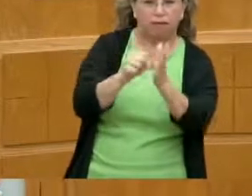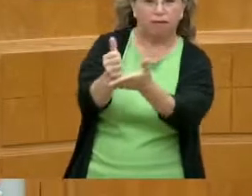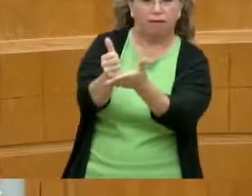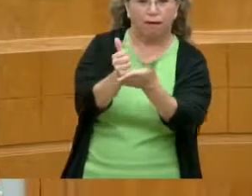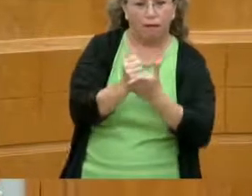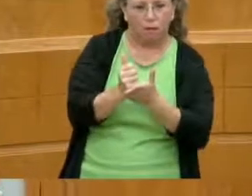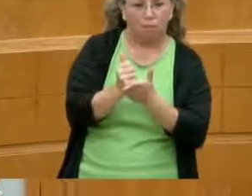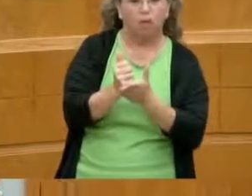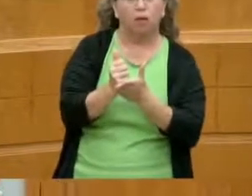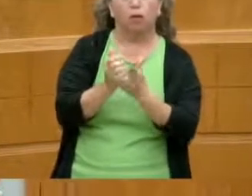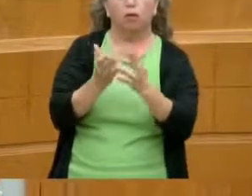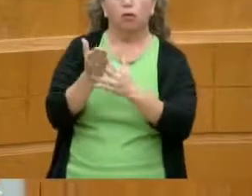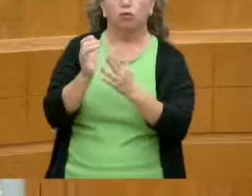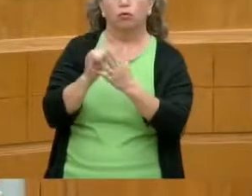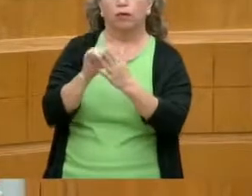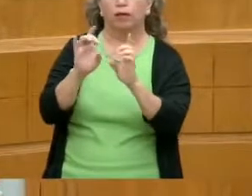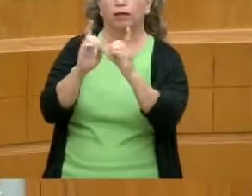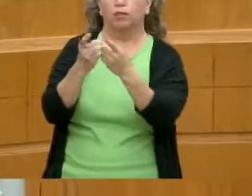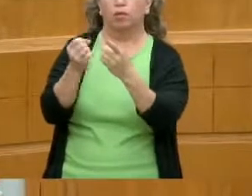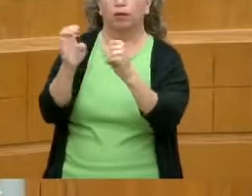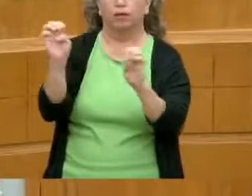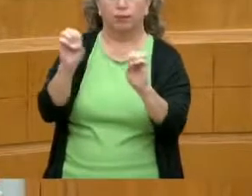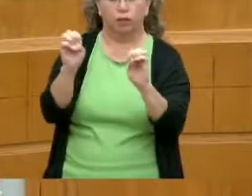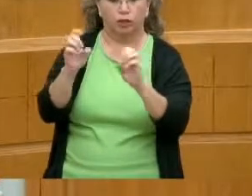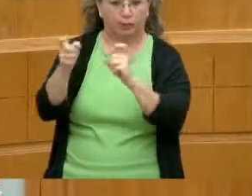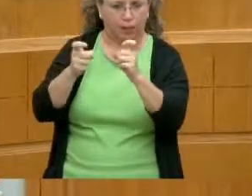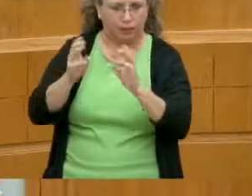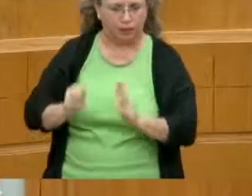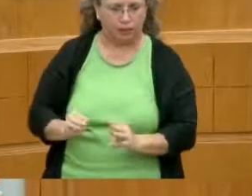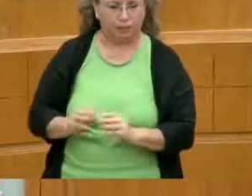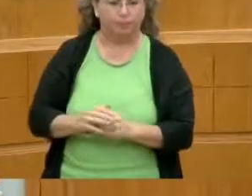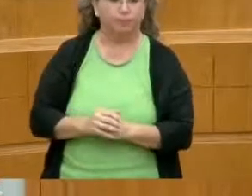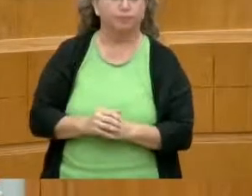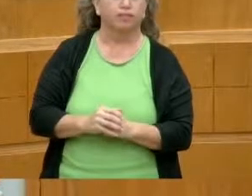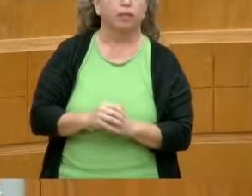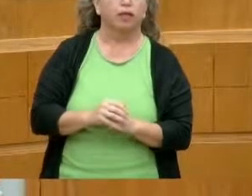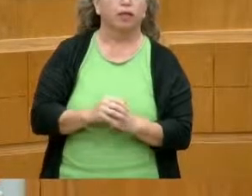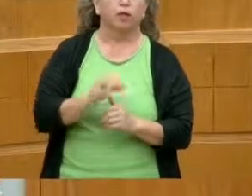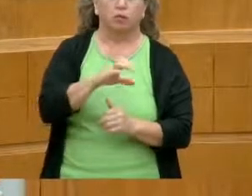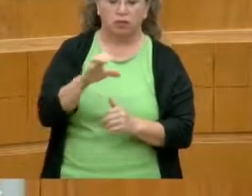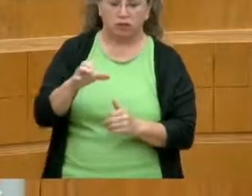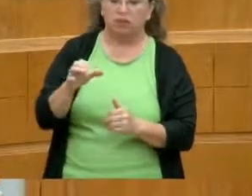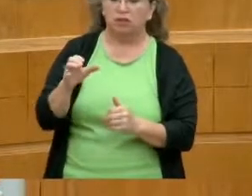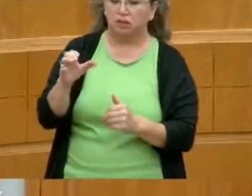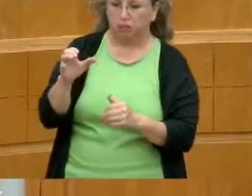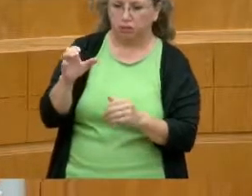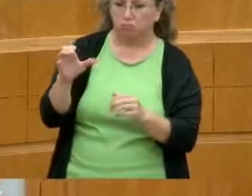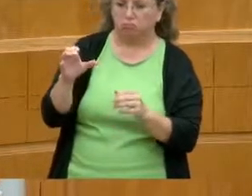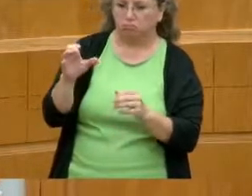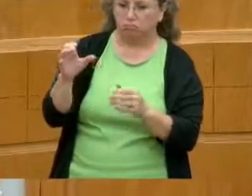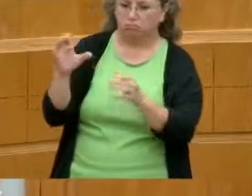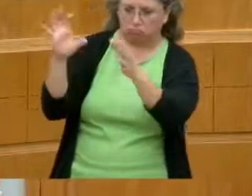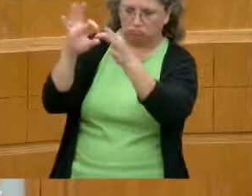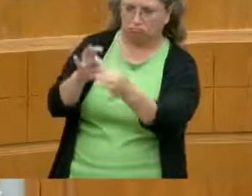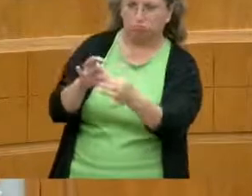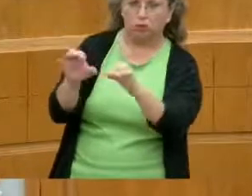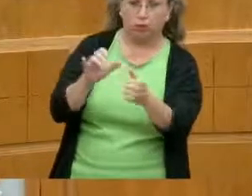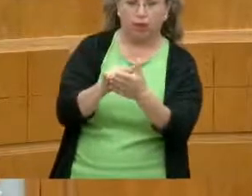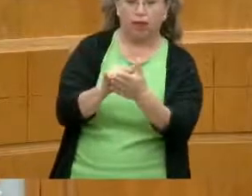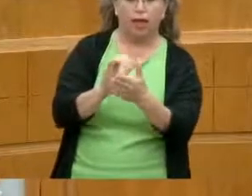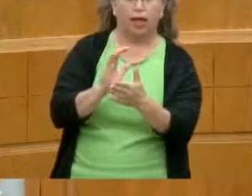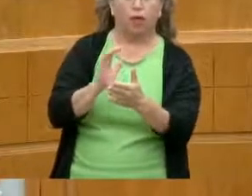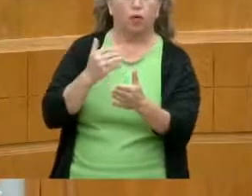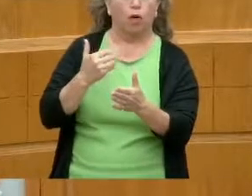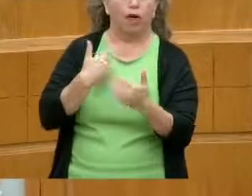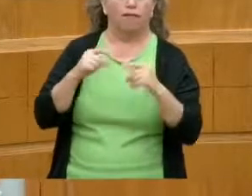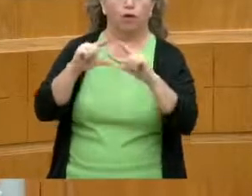efforts through the Department of Emergency Management. So Corpus Christi is joining that effort. And so our firefighters is a group of firefighters